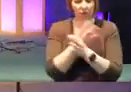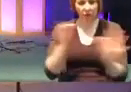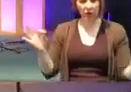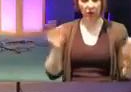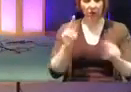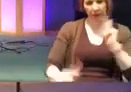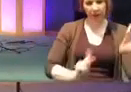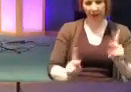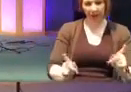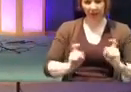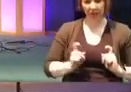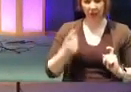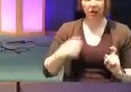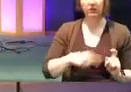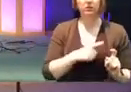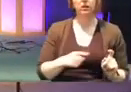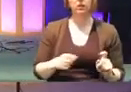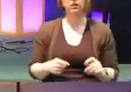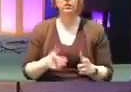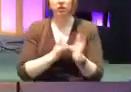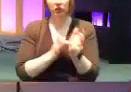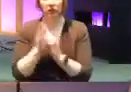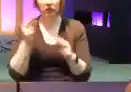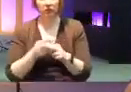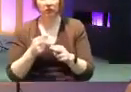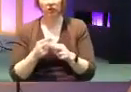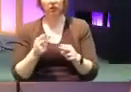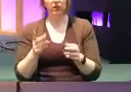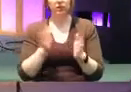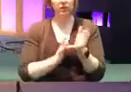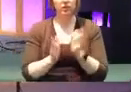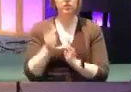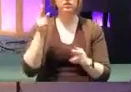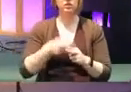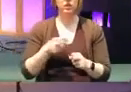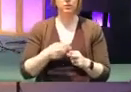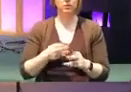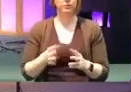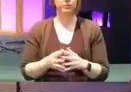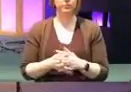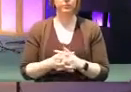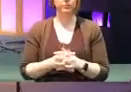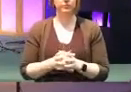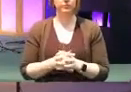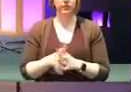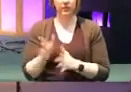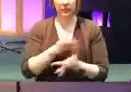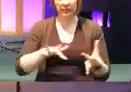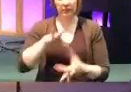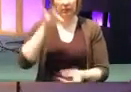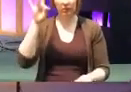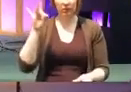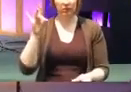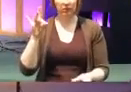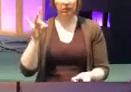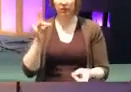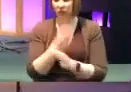us. In Jesus' name. In Jesus' name. The Spirit of the Lord is there's